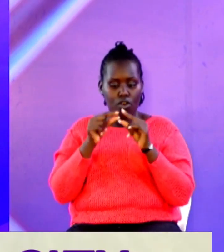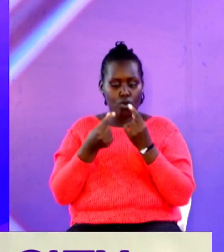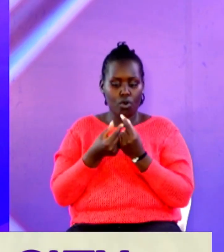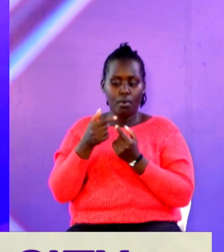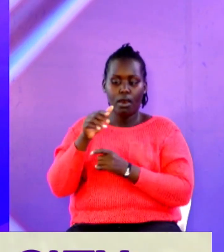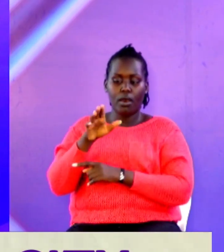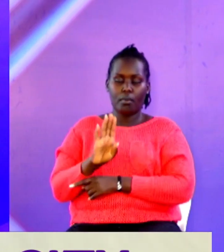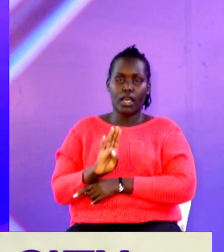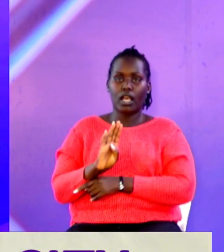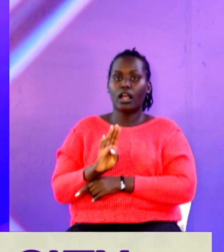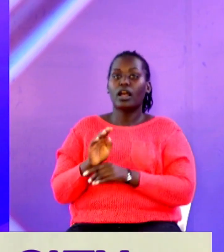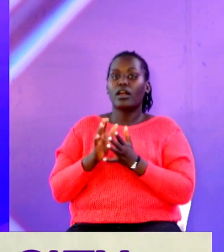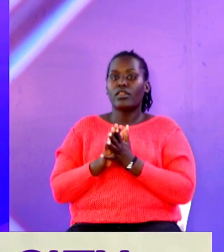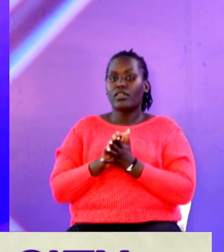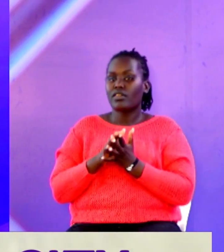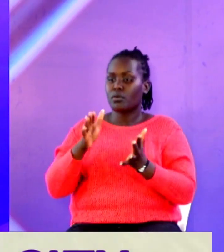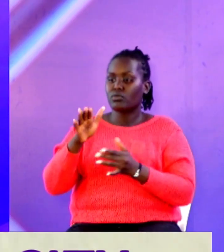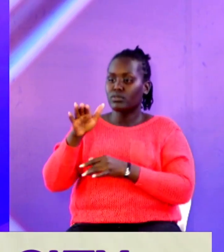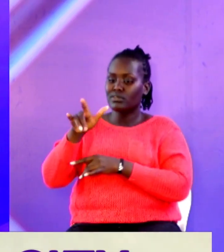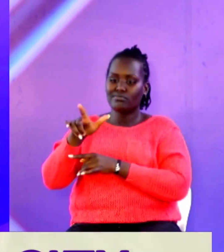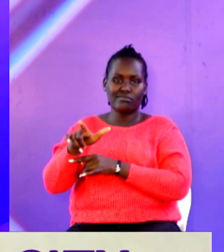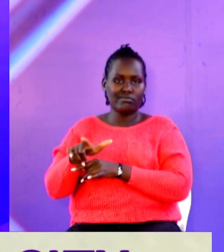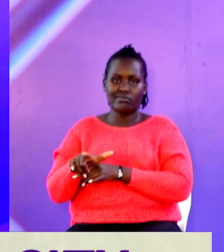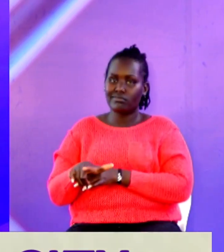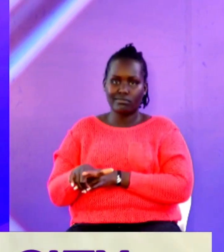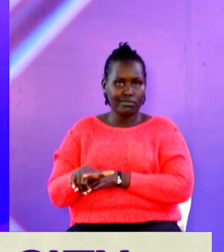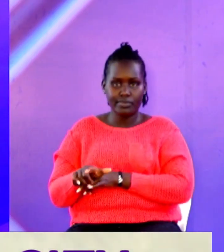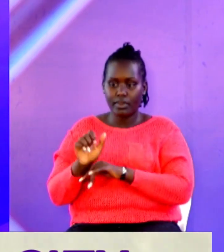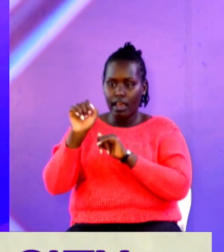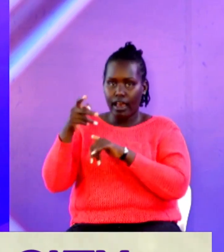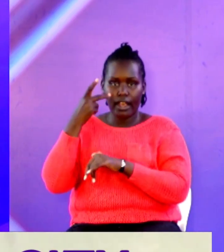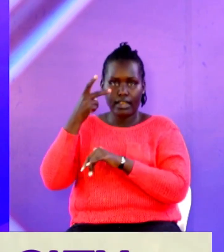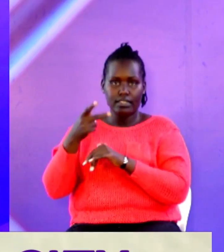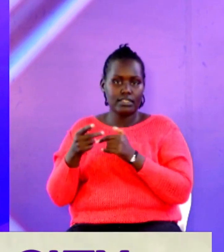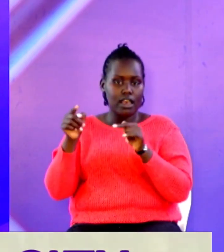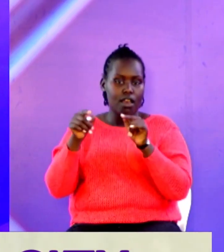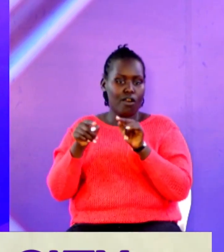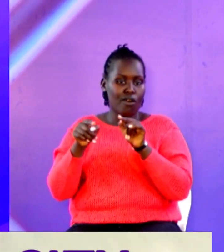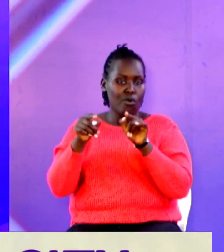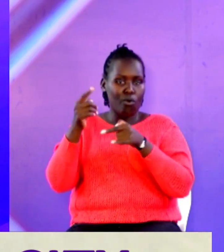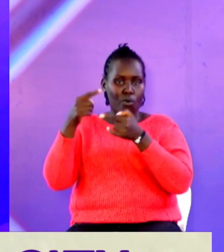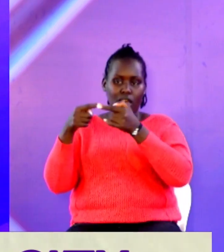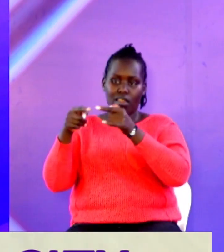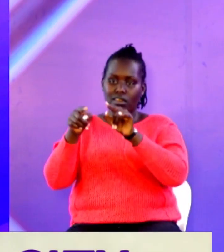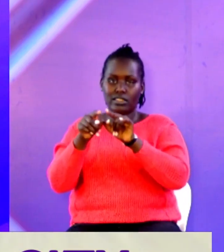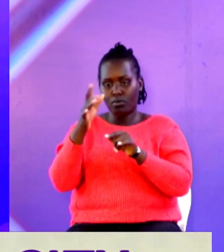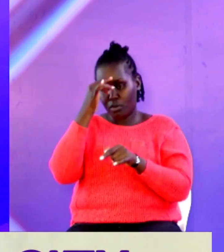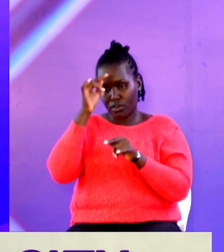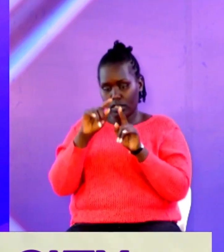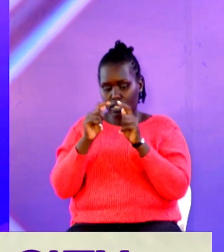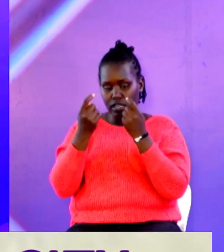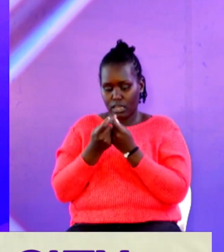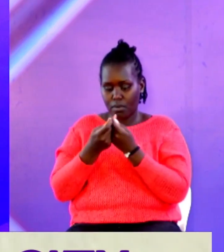they are the most underrated, and I can see a draw because these teams sometimes they usually